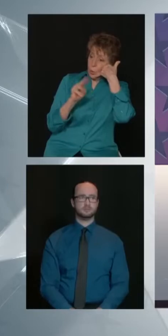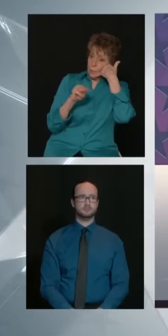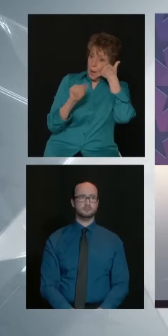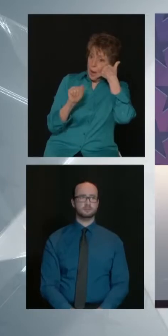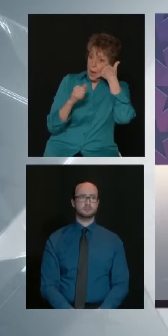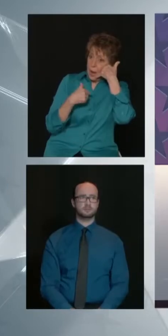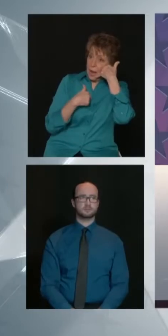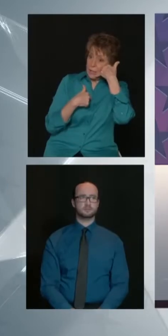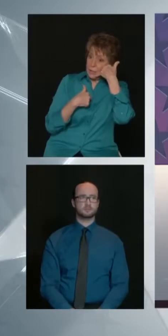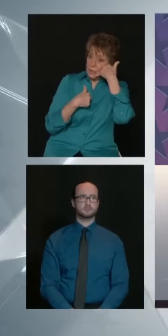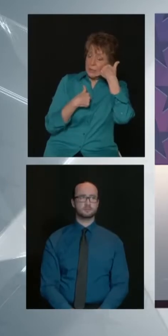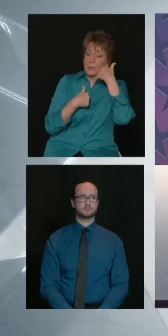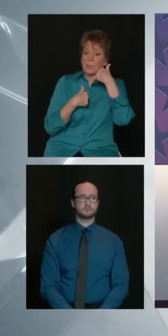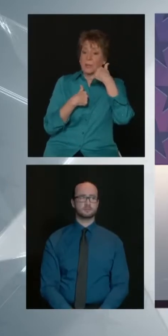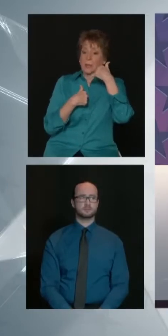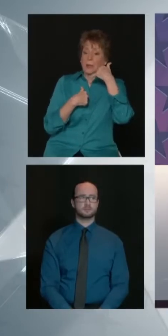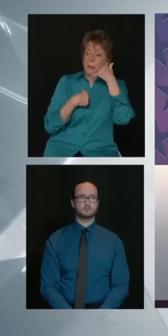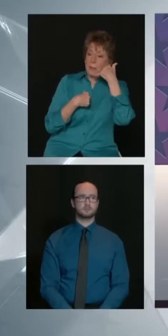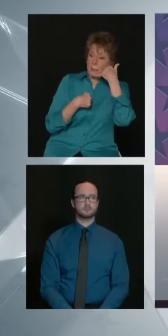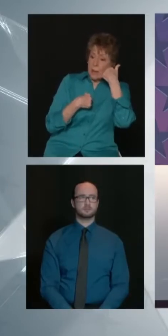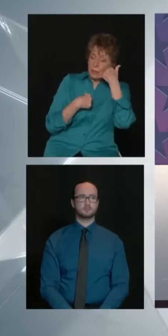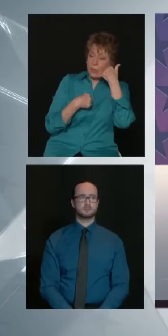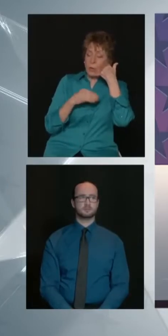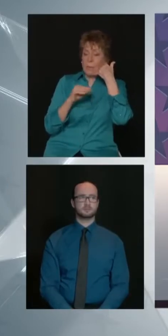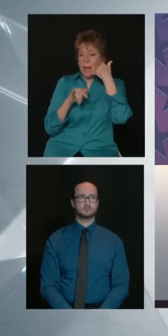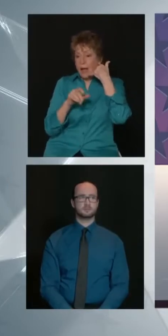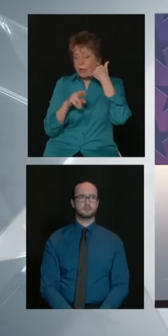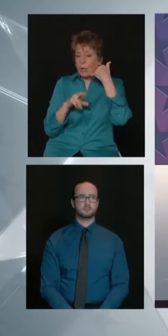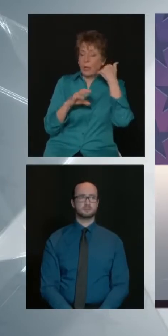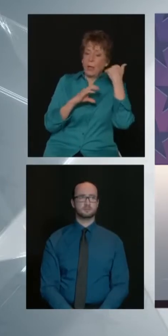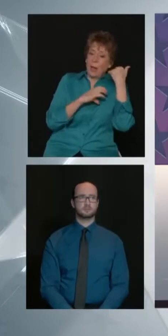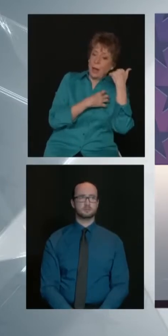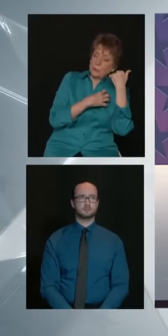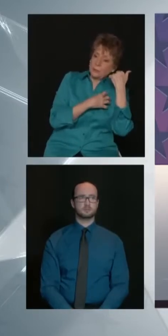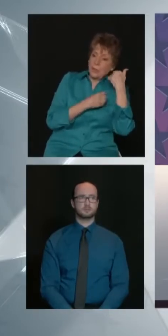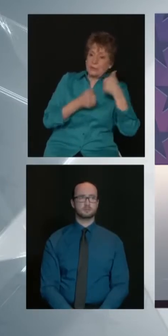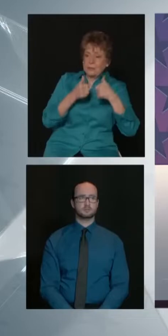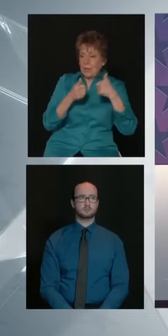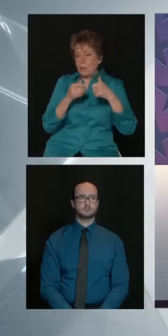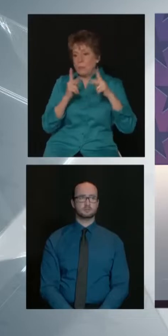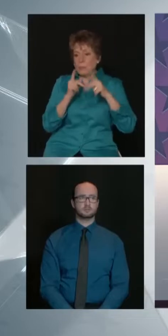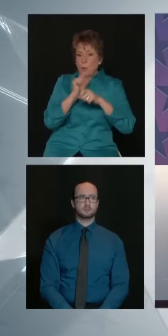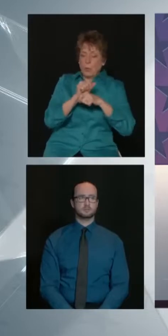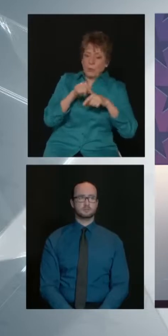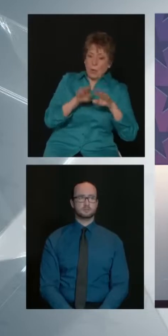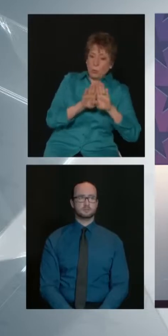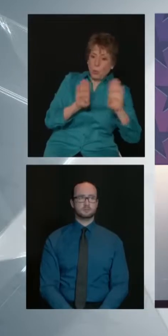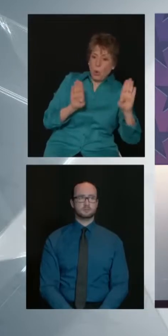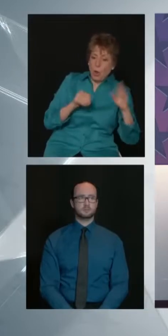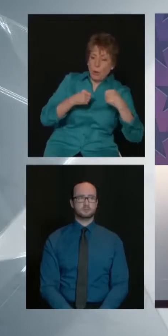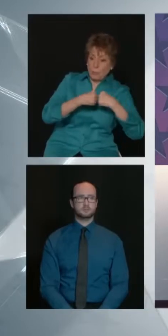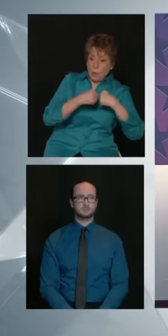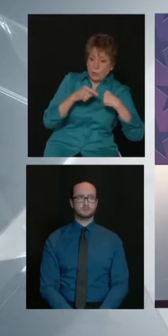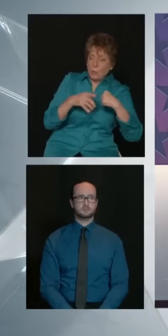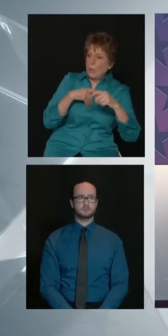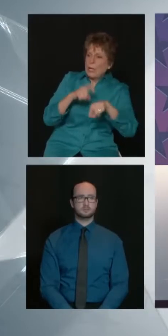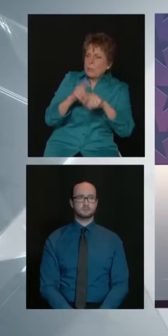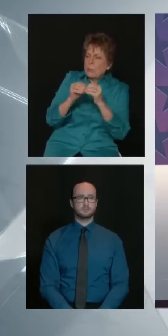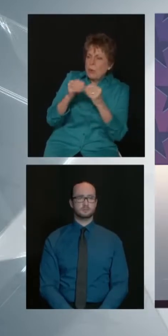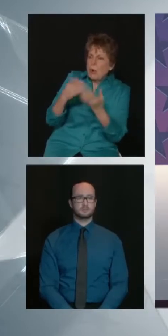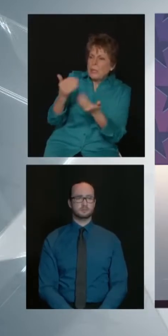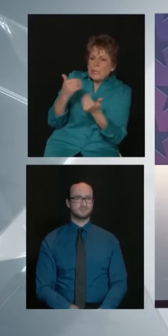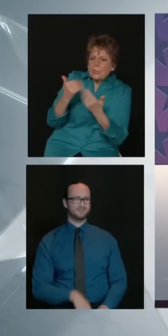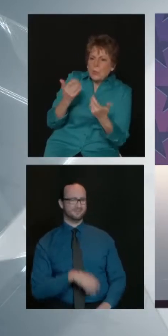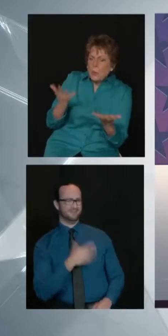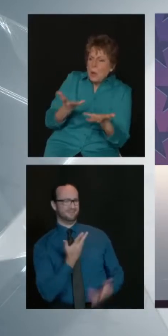County, talking about what more we need for Border Patrol and immigration. That, my friends, is called evasion. We're working to raise Border Patrol pay